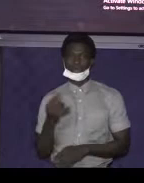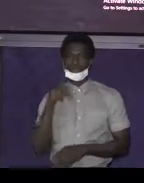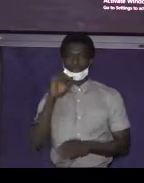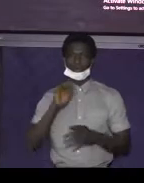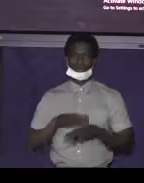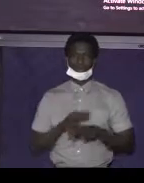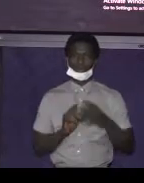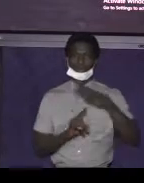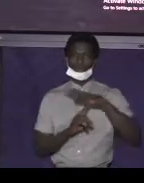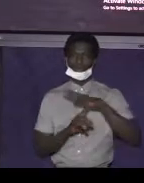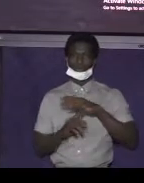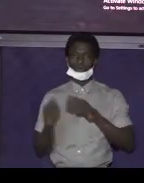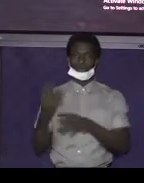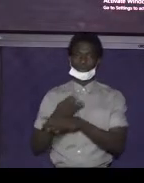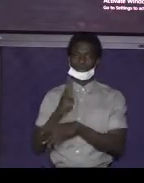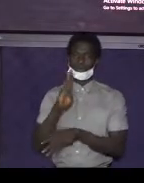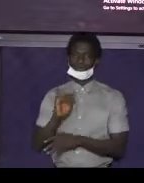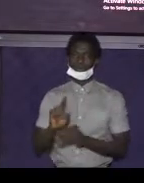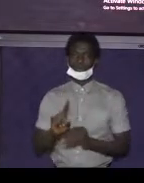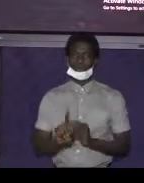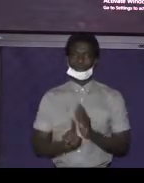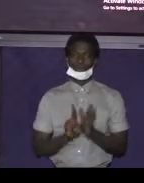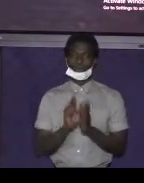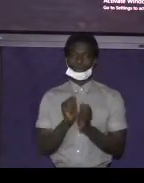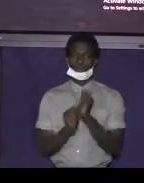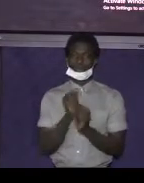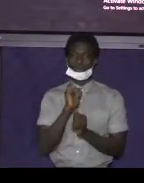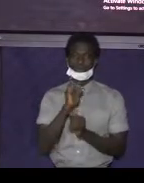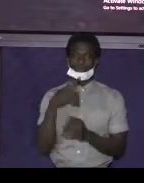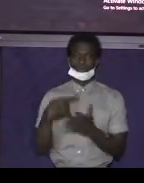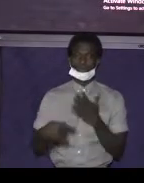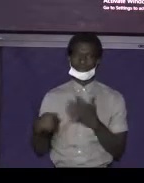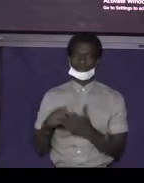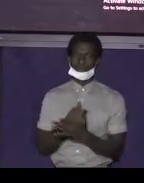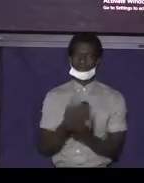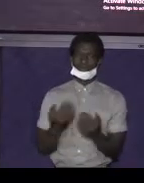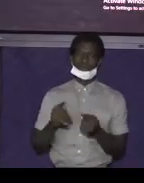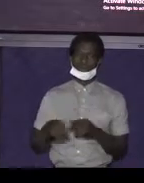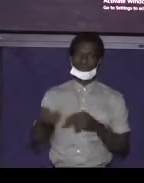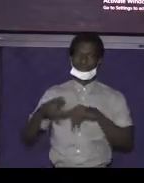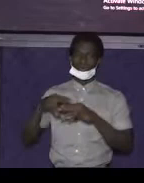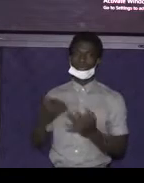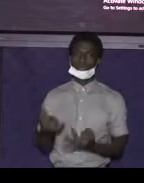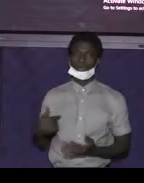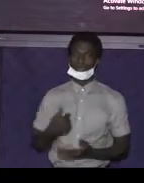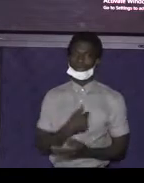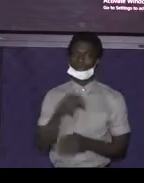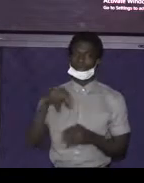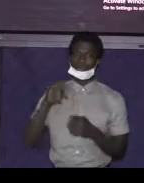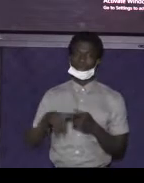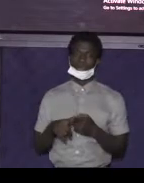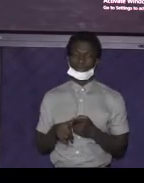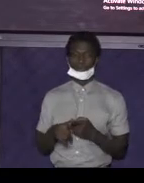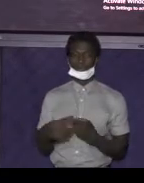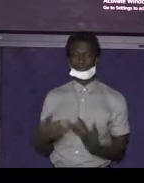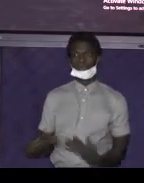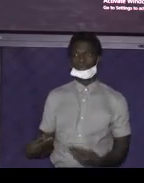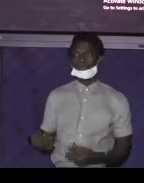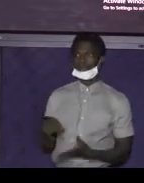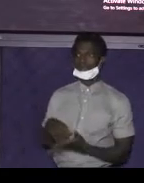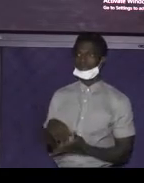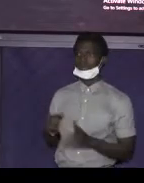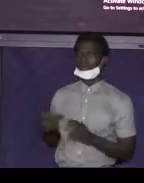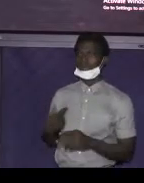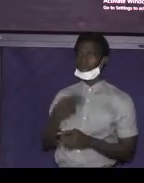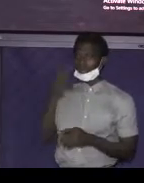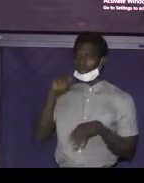then multiplied by 1 hour, which is what we want to increase. Now we only need to resolve this. Let us see how